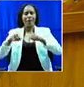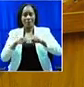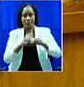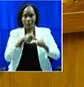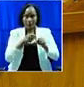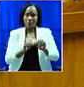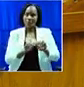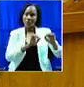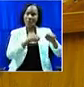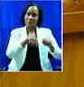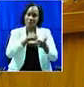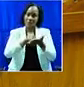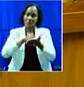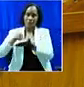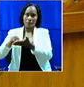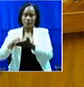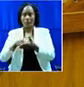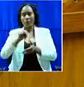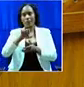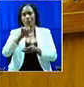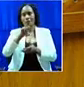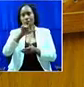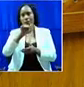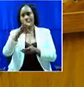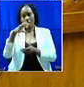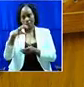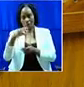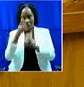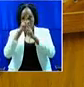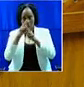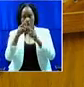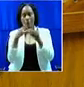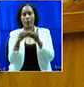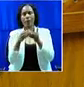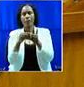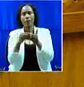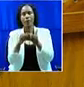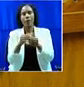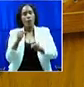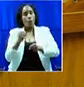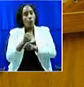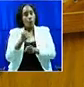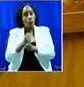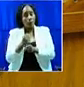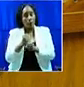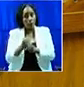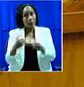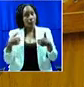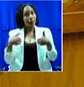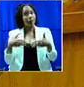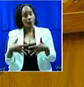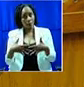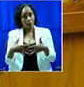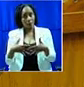process. Honorable members, the work that we have embarked upon to rebuild